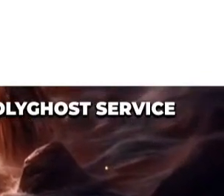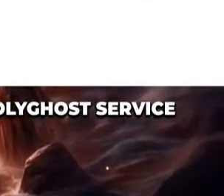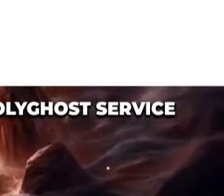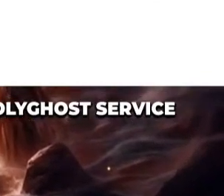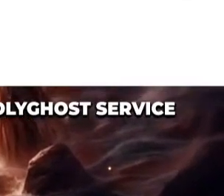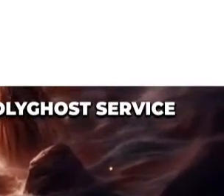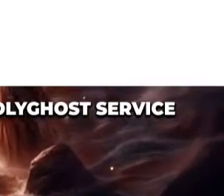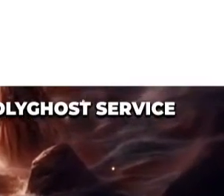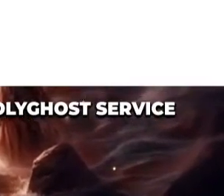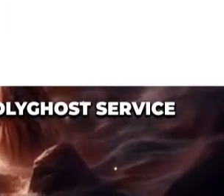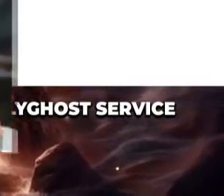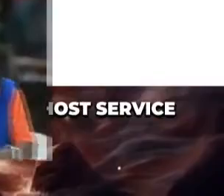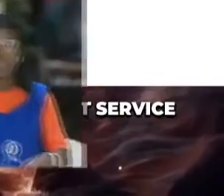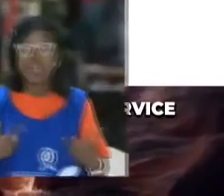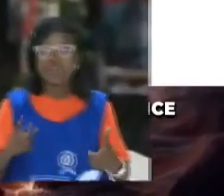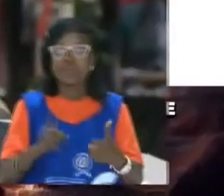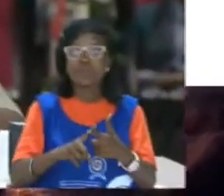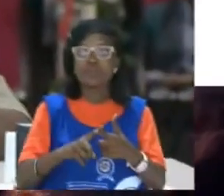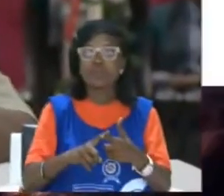and you have resisted,